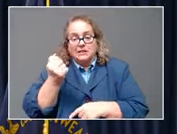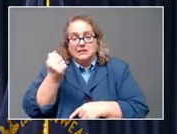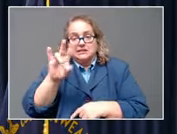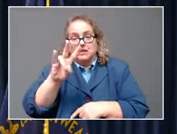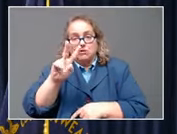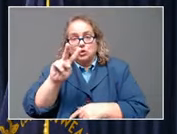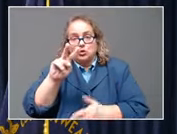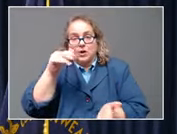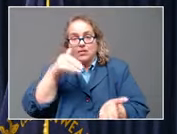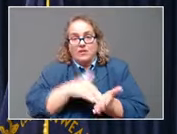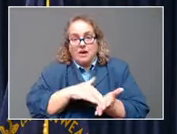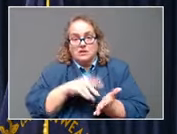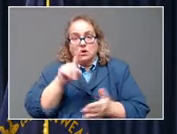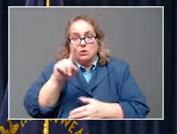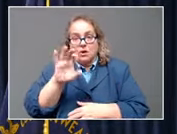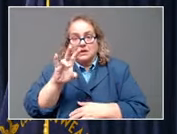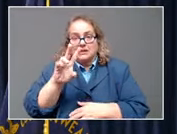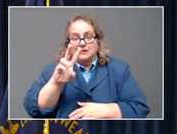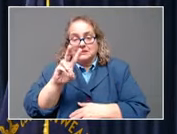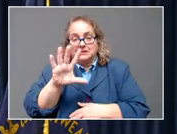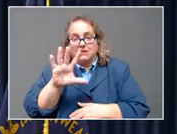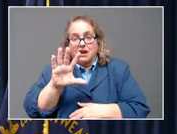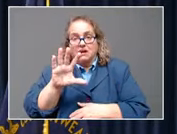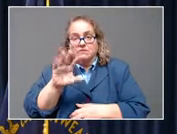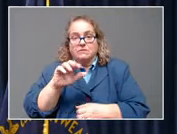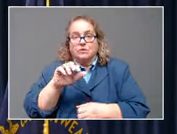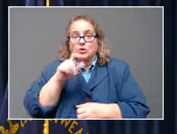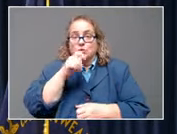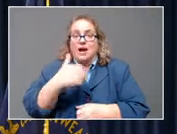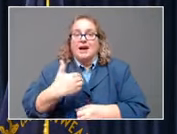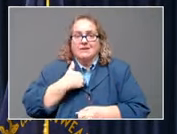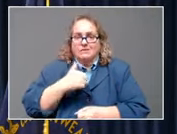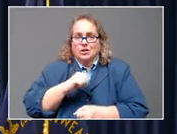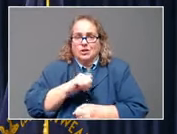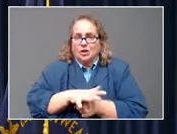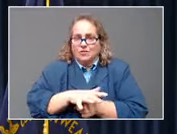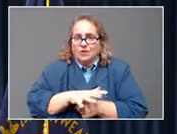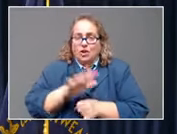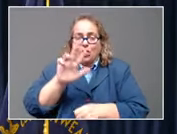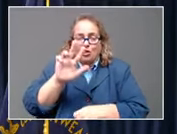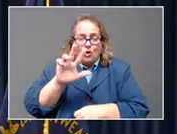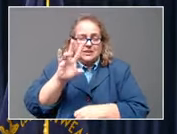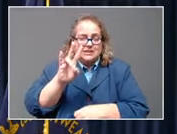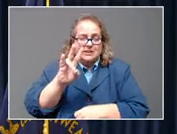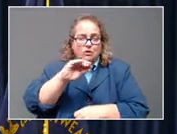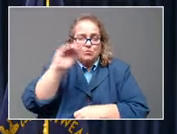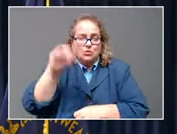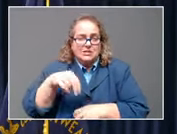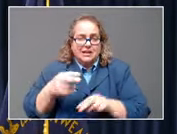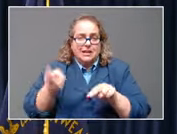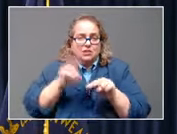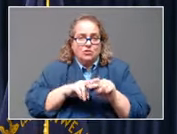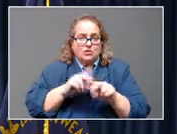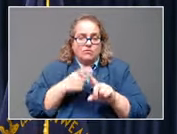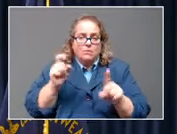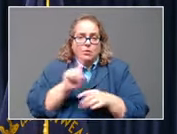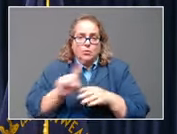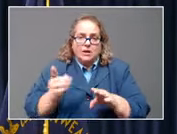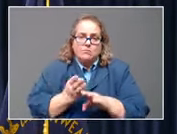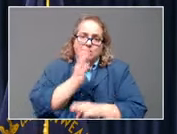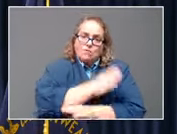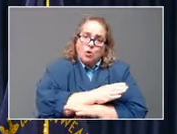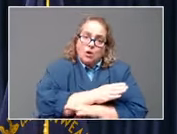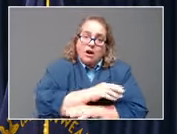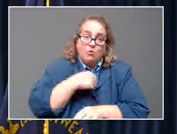72,165 new reported COVID-19 cases, which is a 37% increase over the prior week. We've set other records